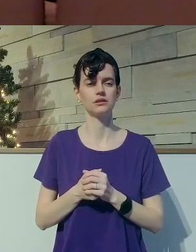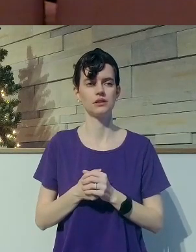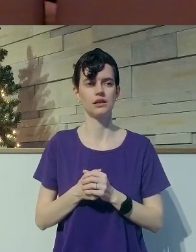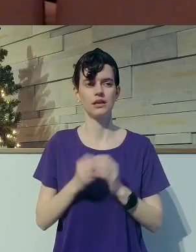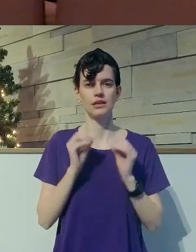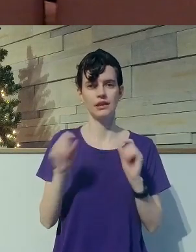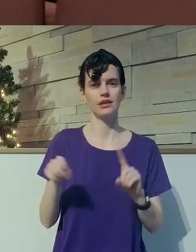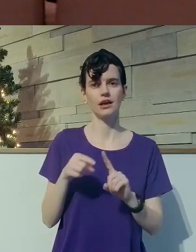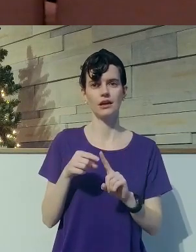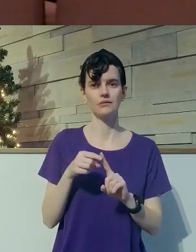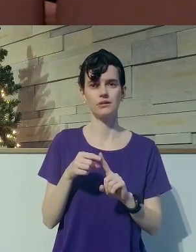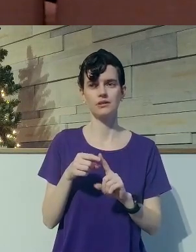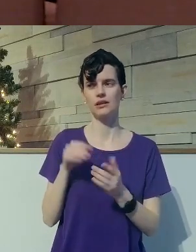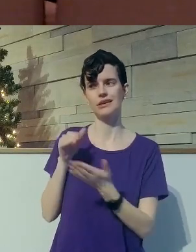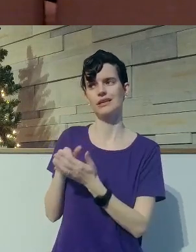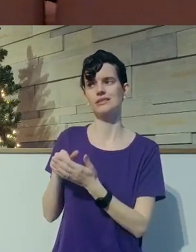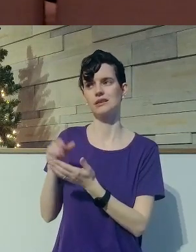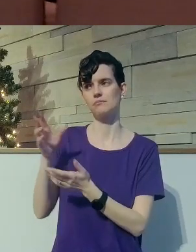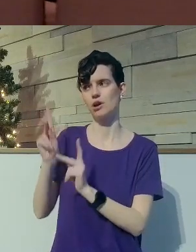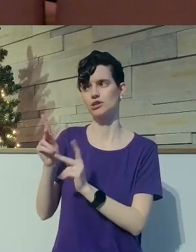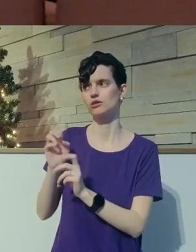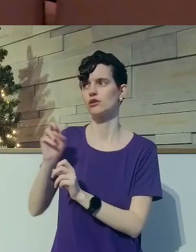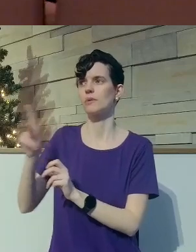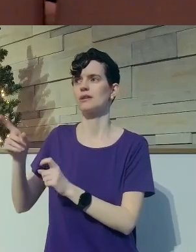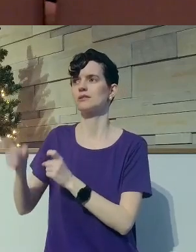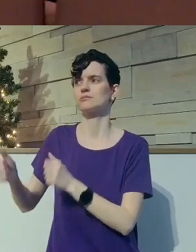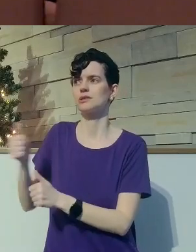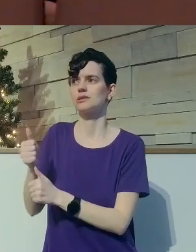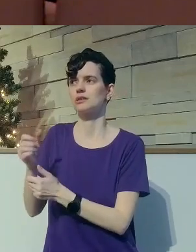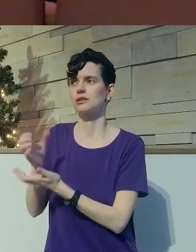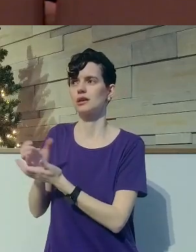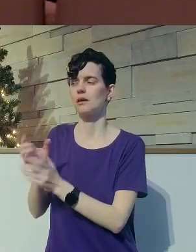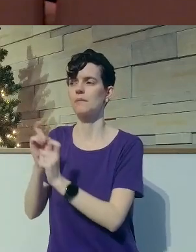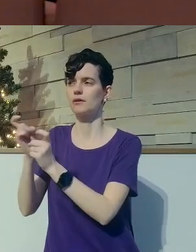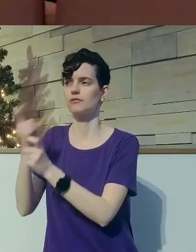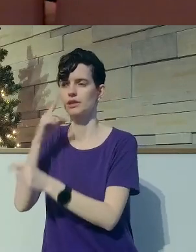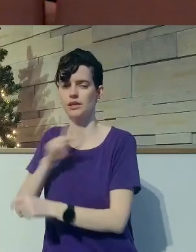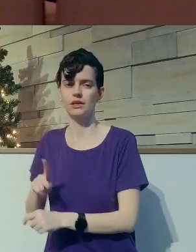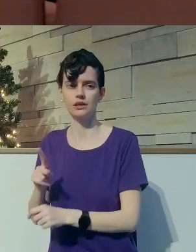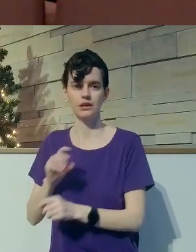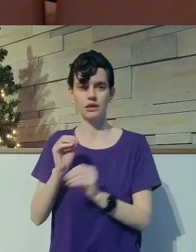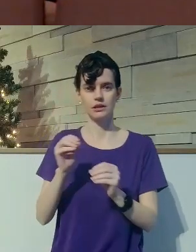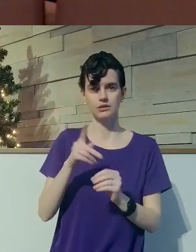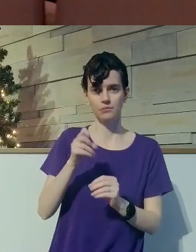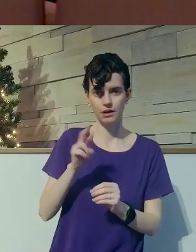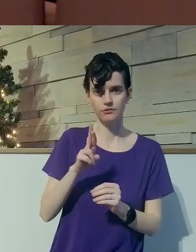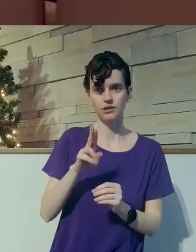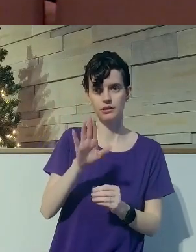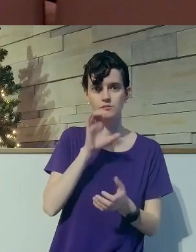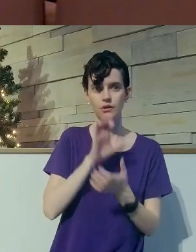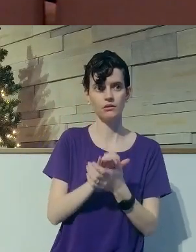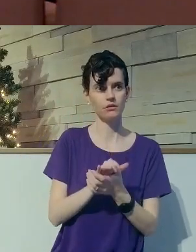Nothing about going against the cupbearer when he's put in a position above him. Nothing against Potiphar and his wife. Oh,